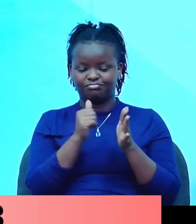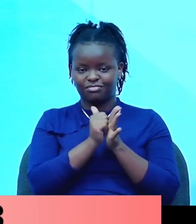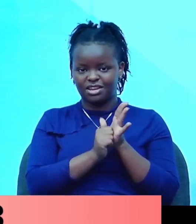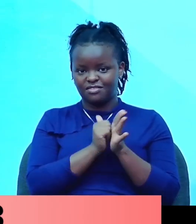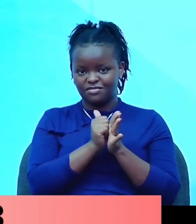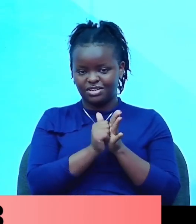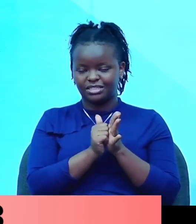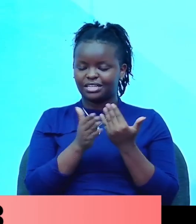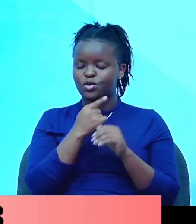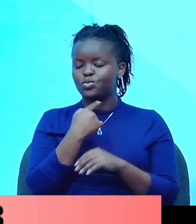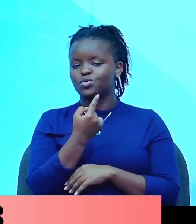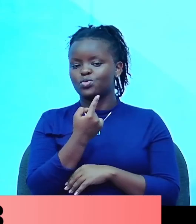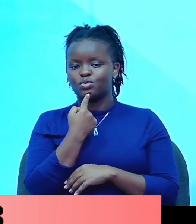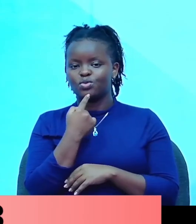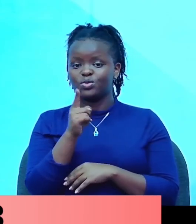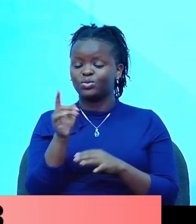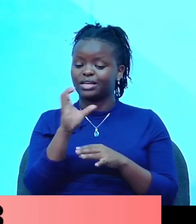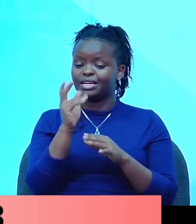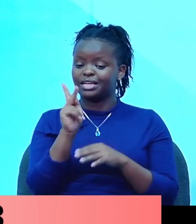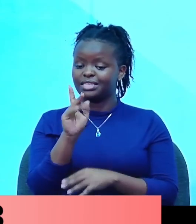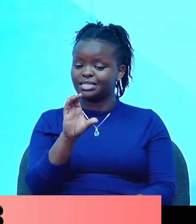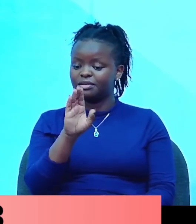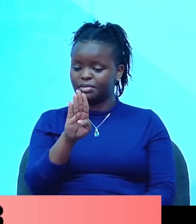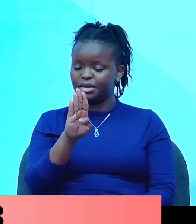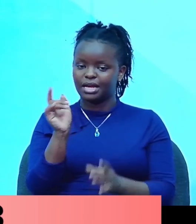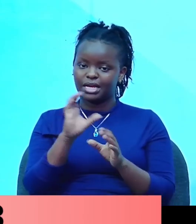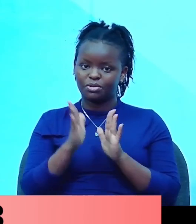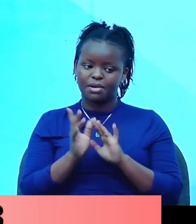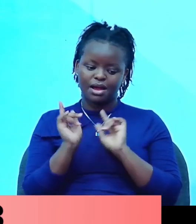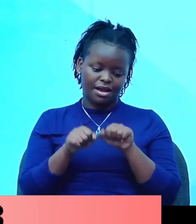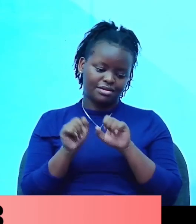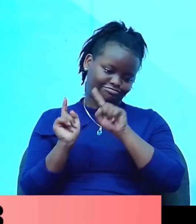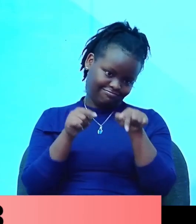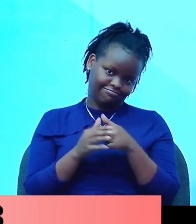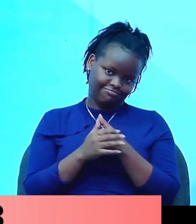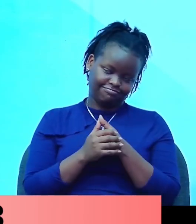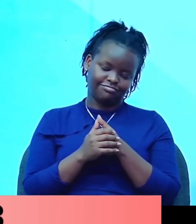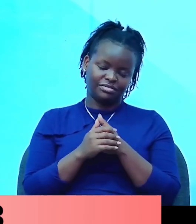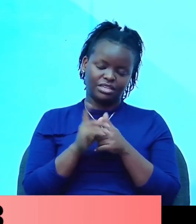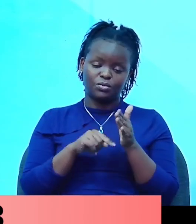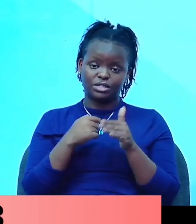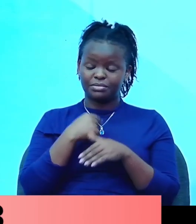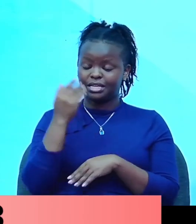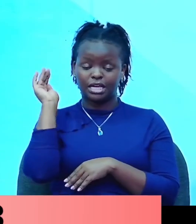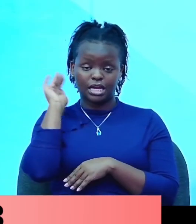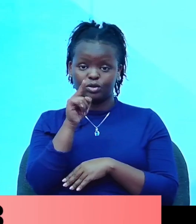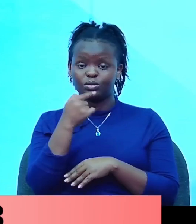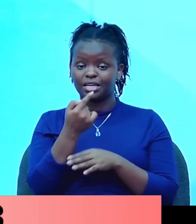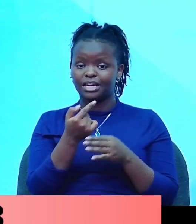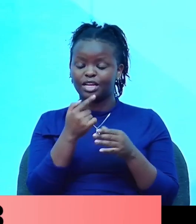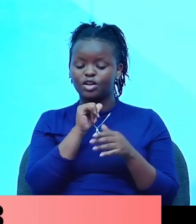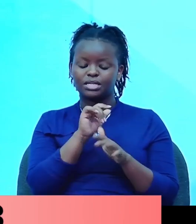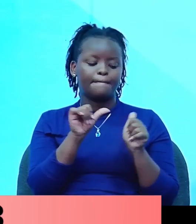you are, just as long as you're a KCB customer, you'll enjoy the space. Right. So what I'm hearing you say is not just about saving the money, not